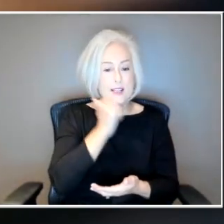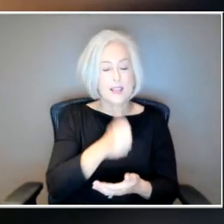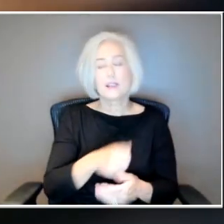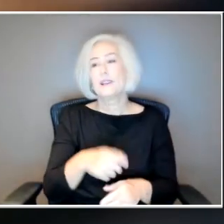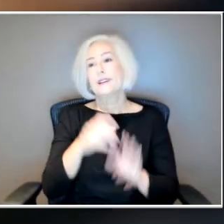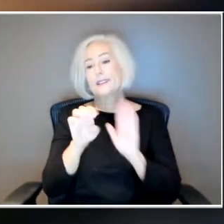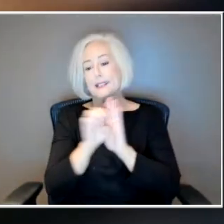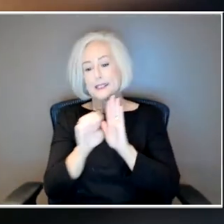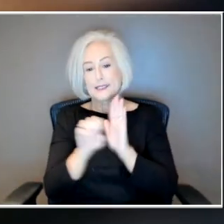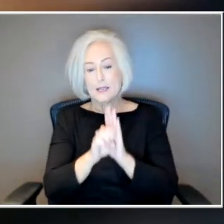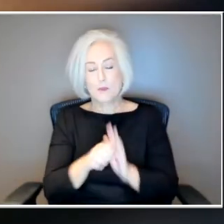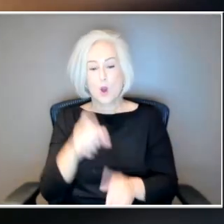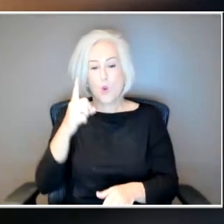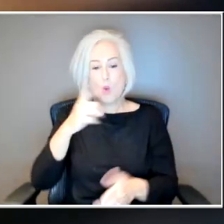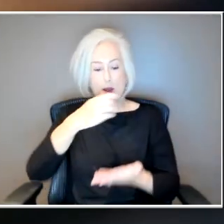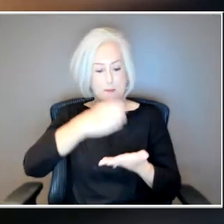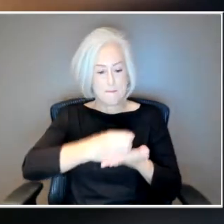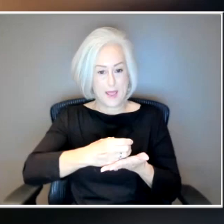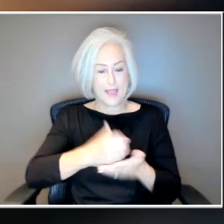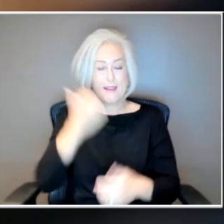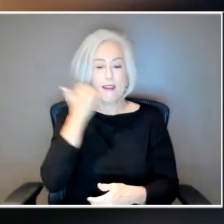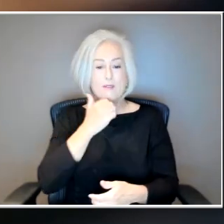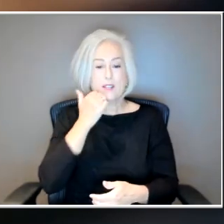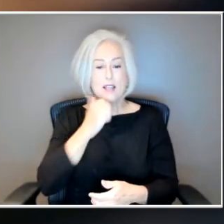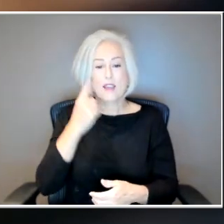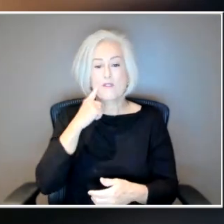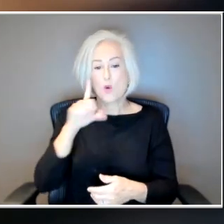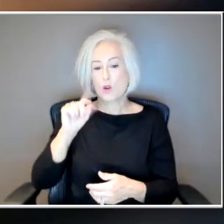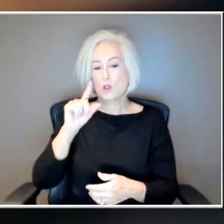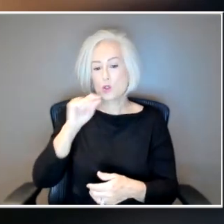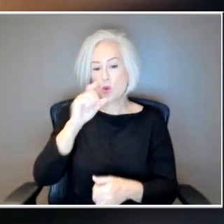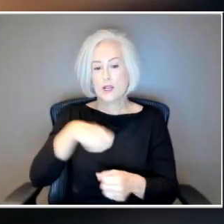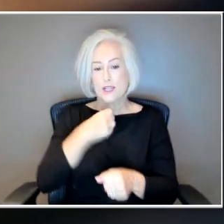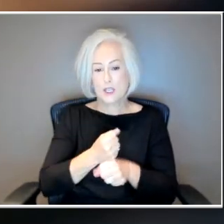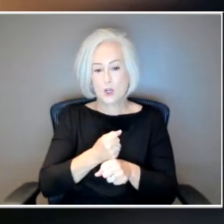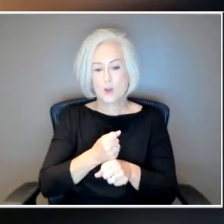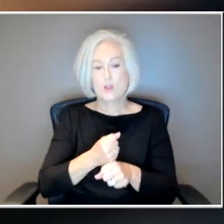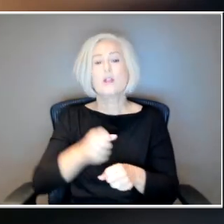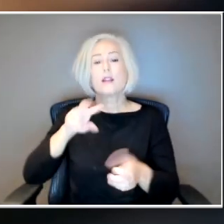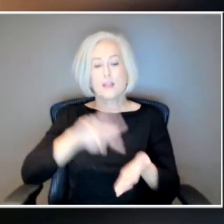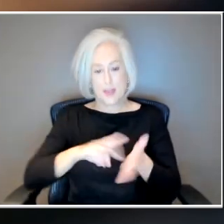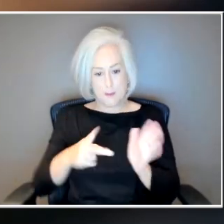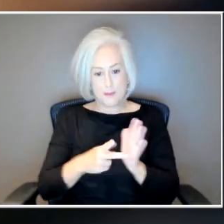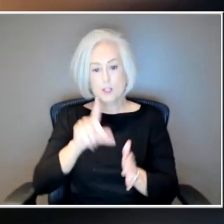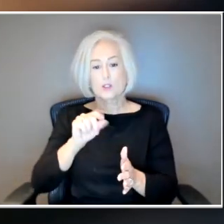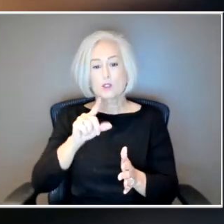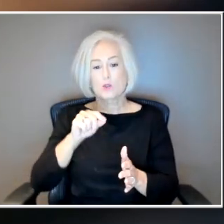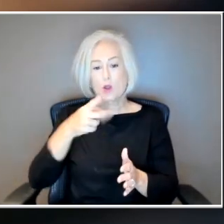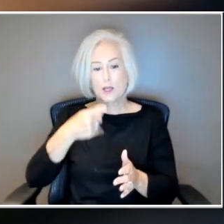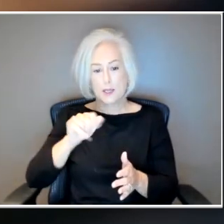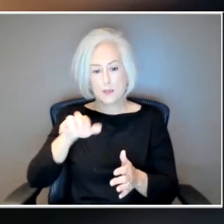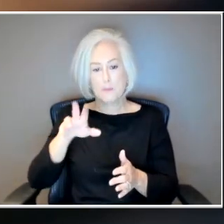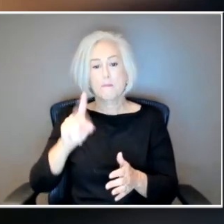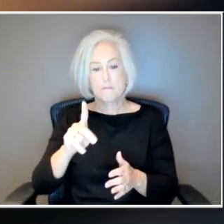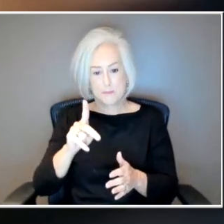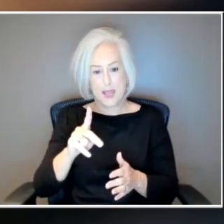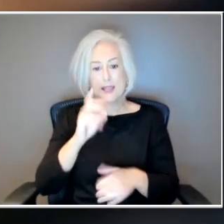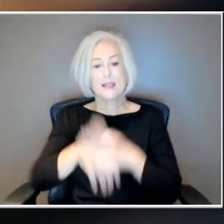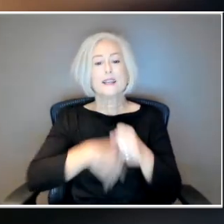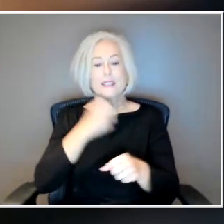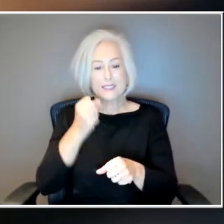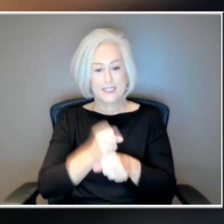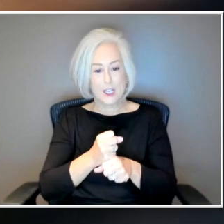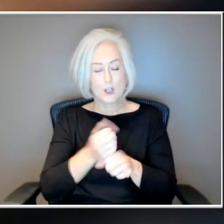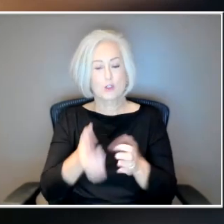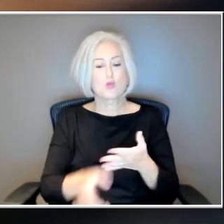a pack a day for 20 years, they would meet that 20-pack year limit or 20-pack year kind of